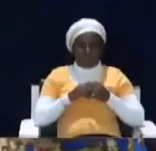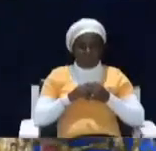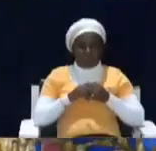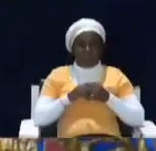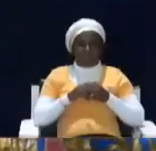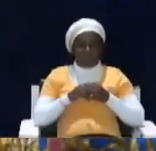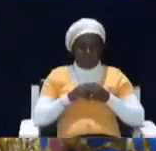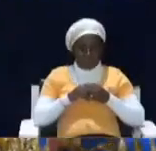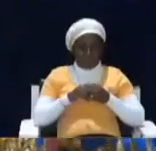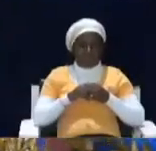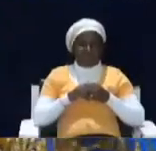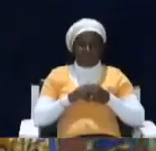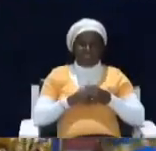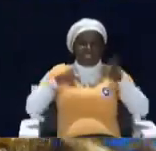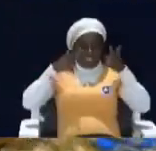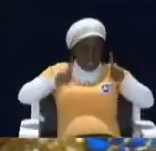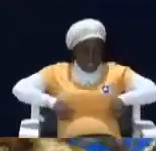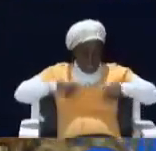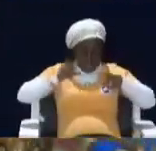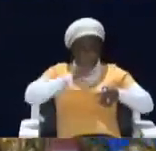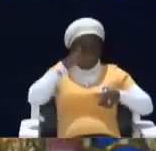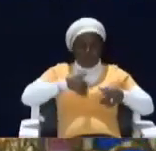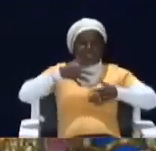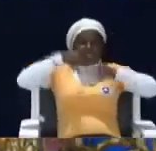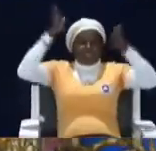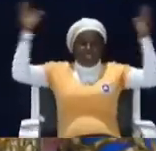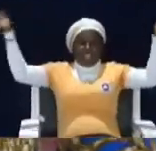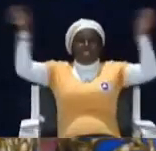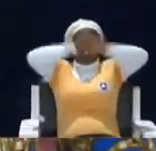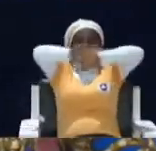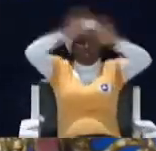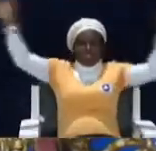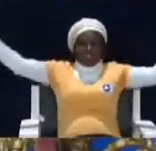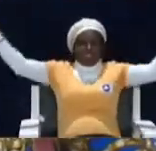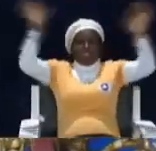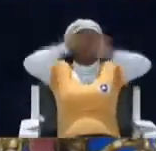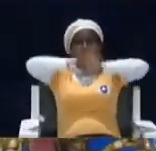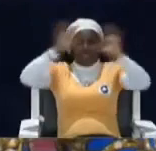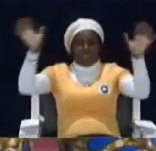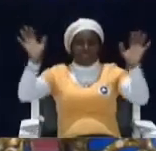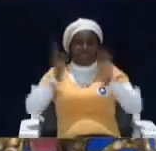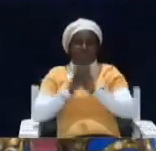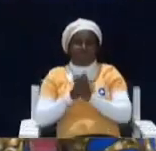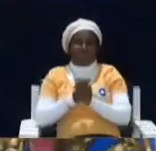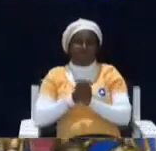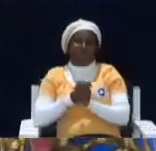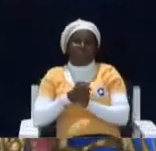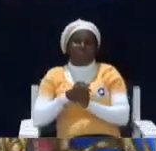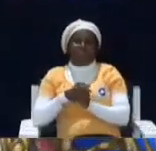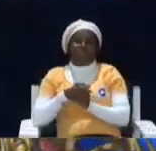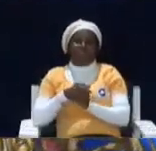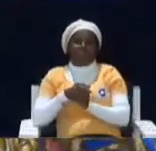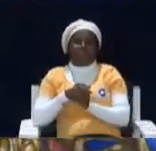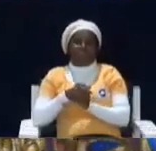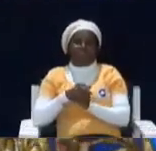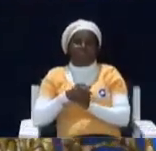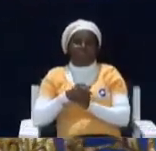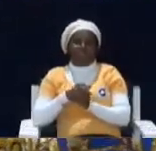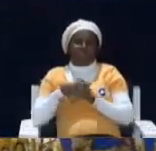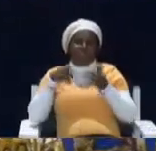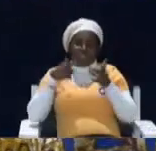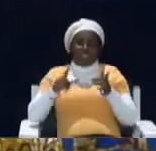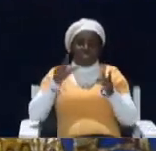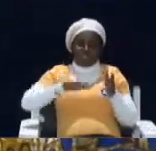Let a living soul shout hallelujah. Hallelujah. Let the children of